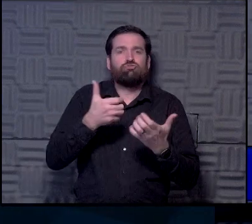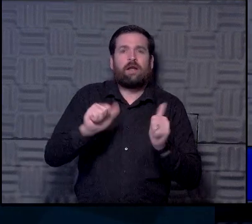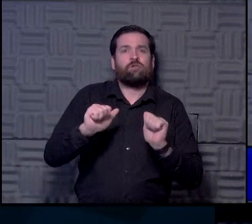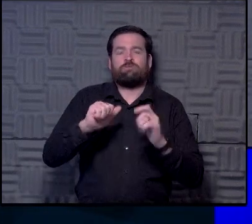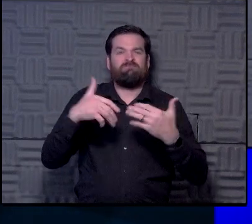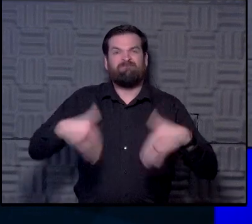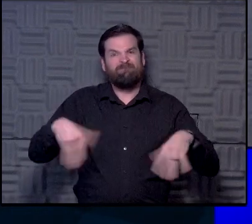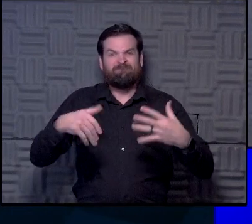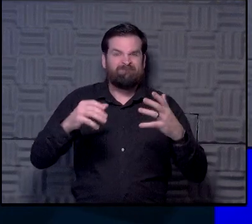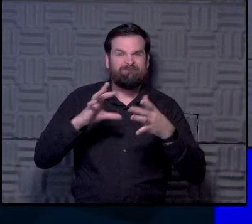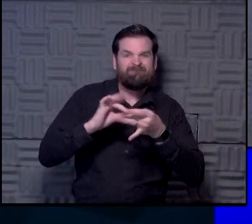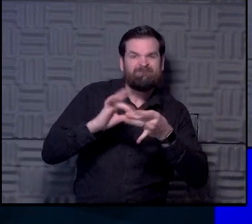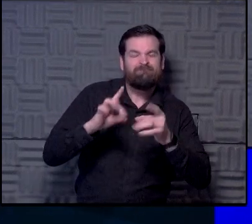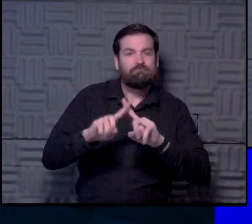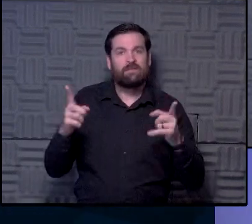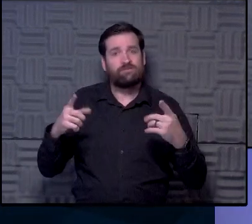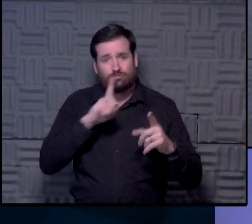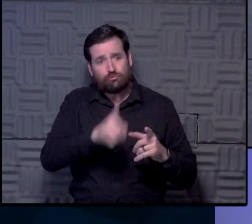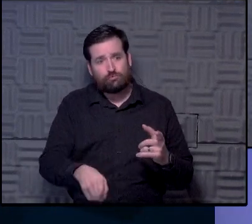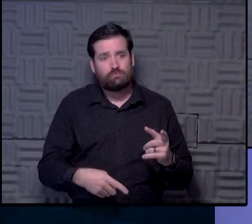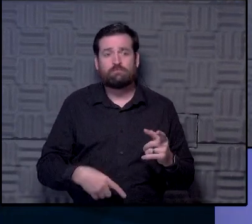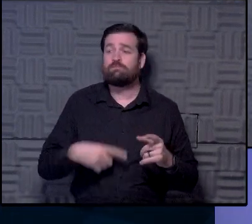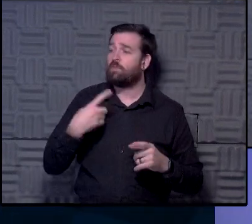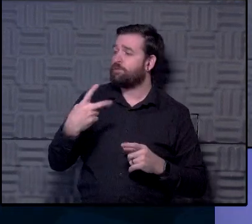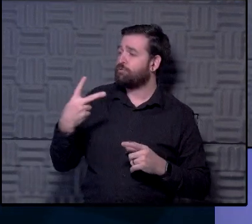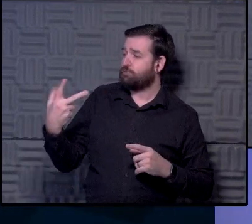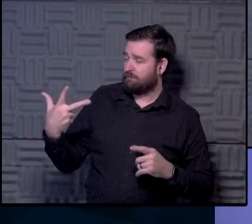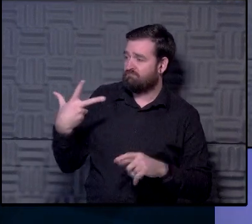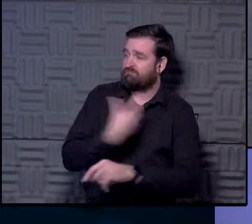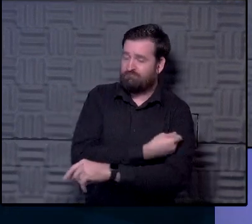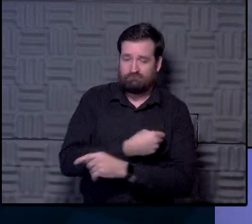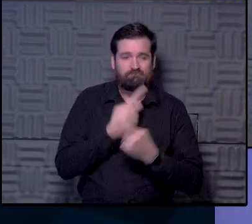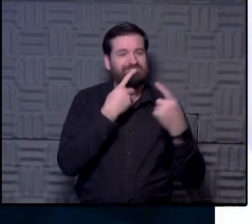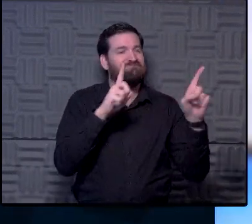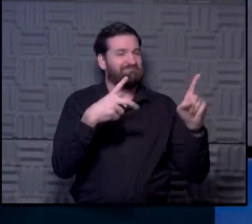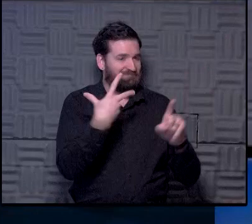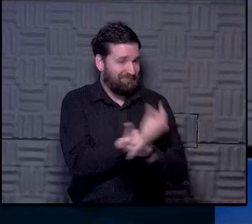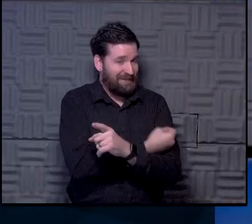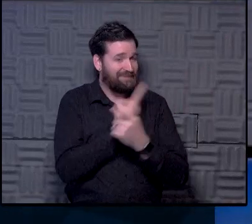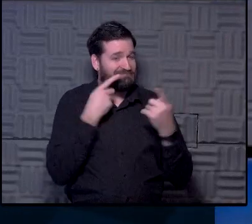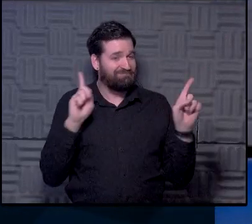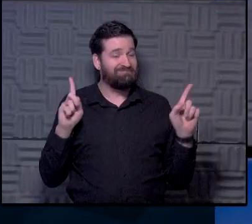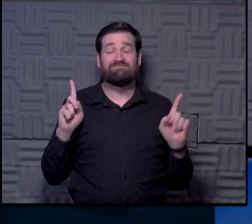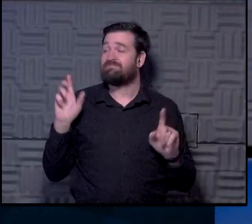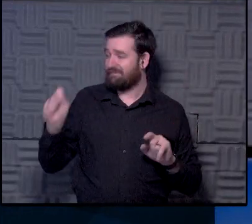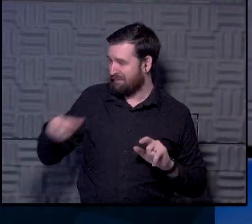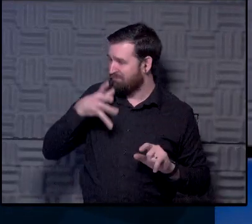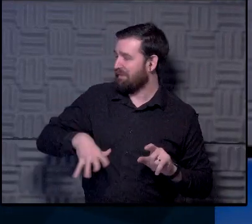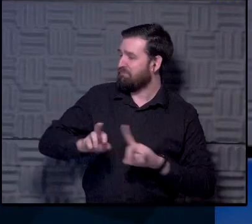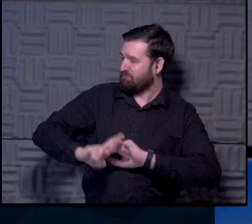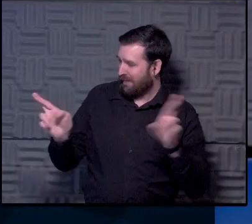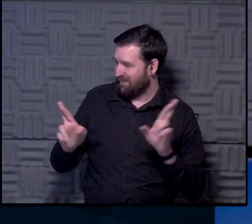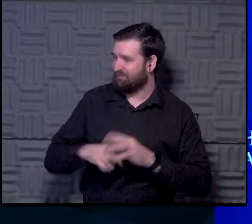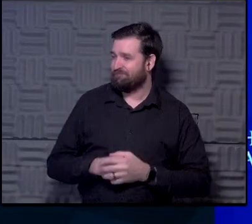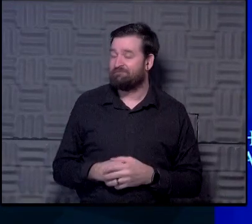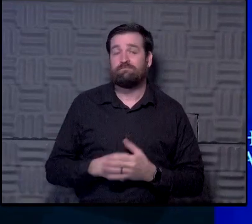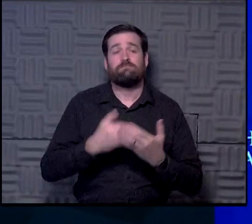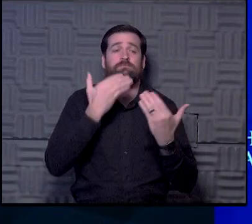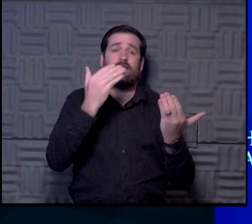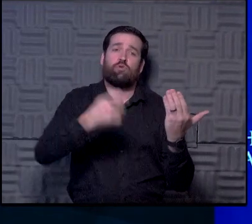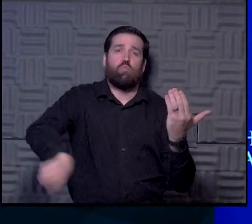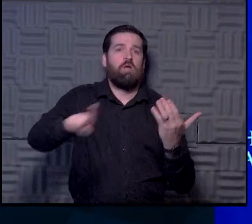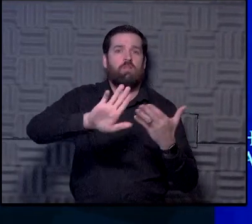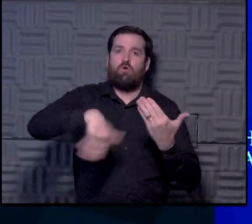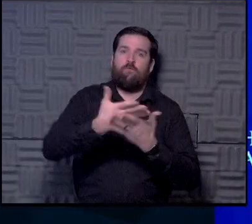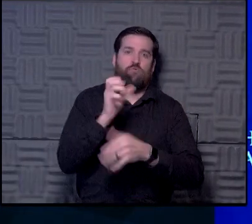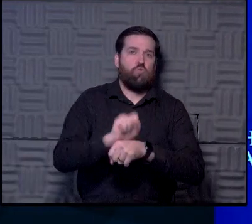just true. All right, stick and burn here. 1, 2, 3. There it goes. Good. Vaccine in. Ready? Yes, ma'am. I'm ready. Let's do it. Thank you all for all the work